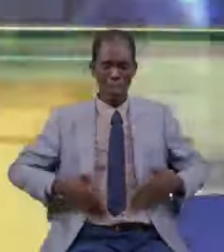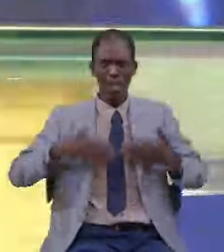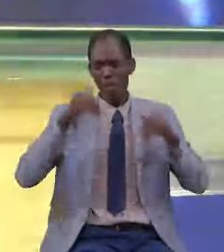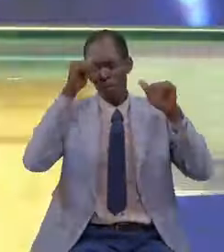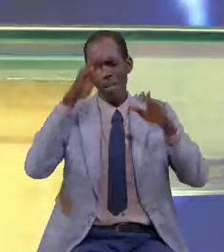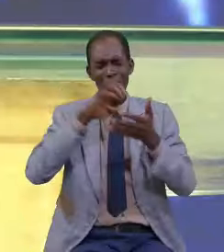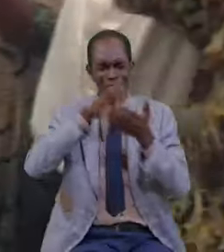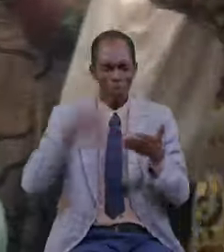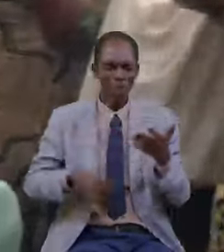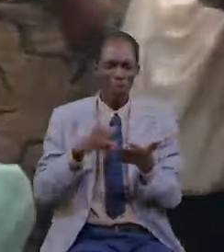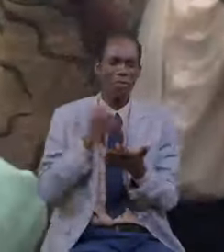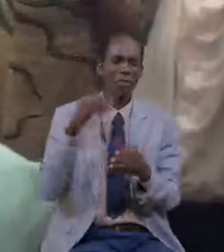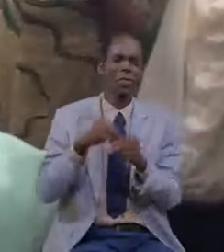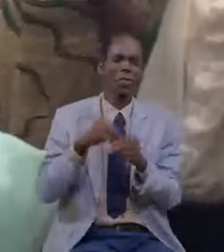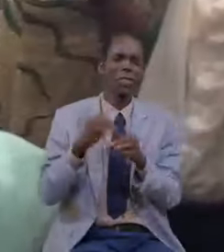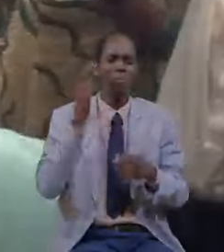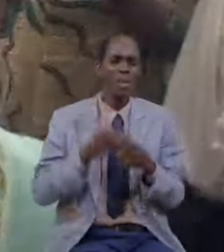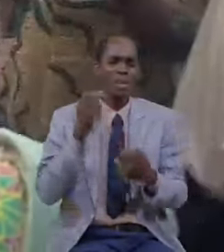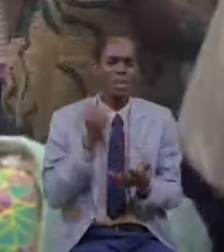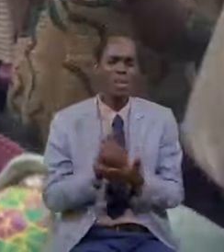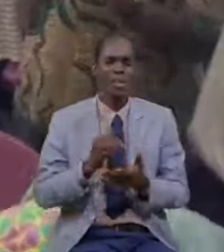in Jesus' name.